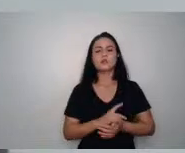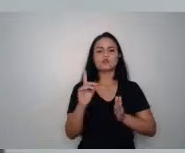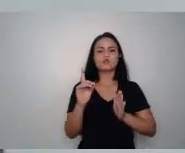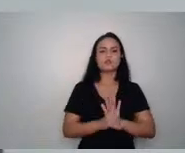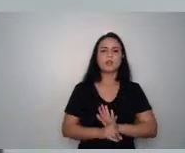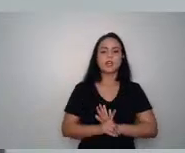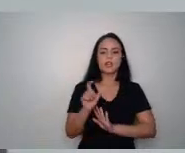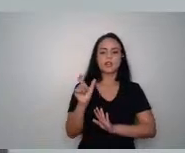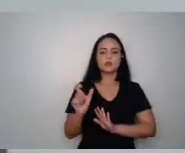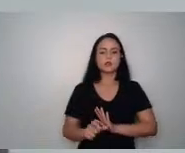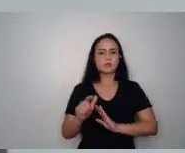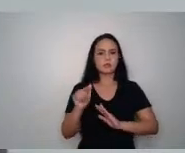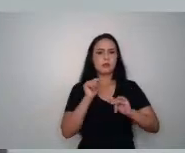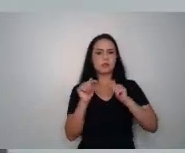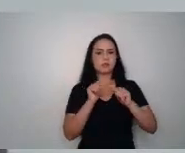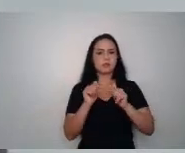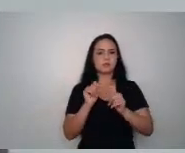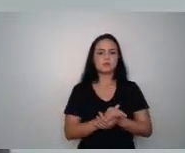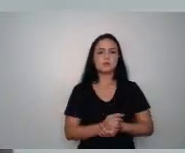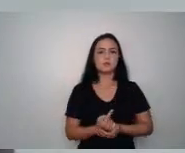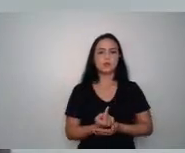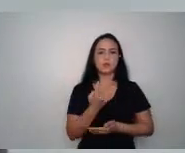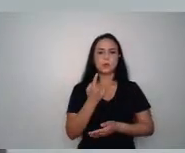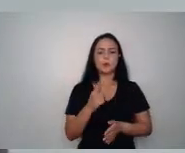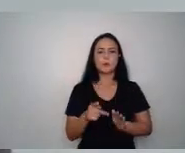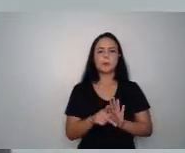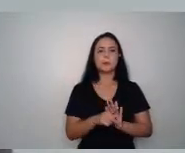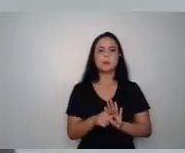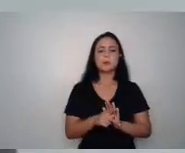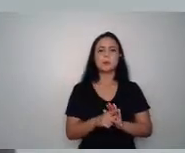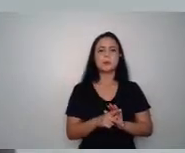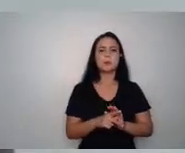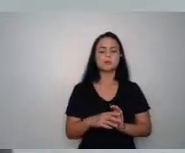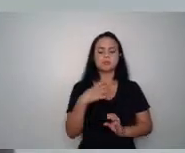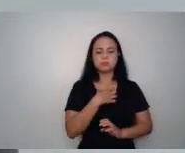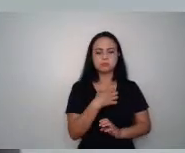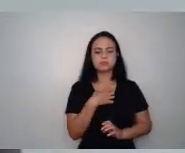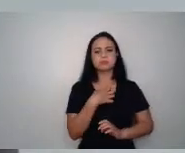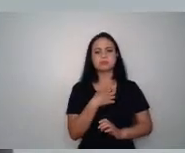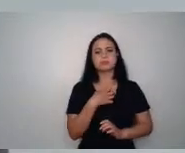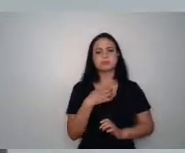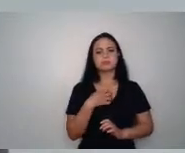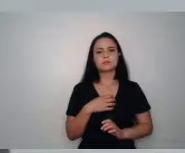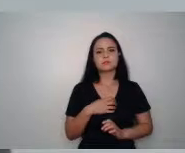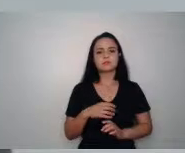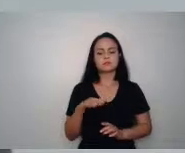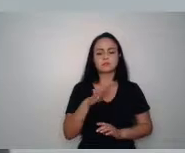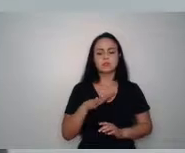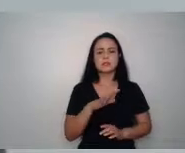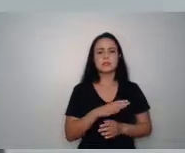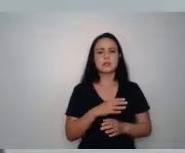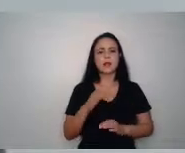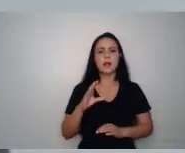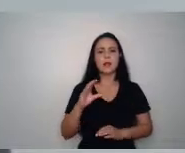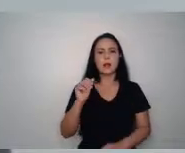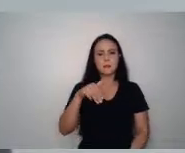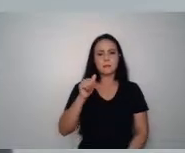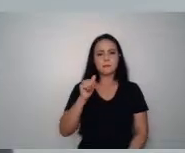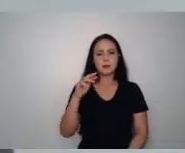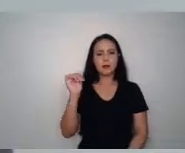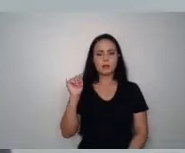the violence to rights of workers, it starts with the